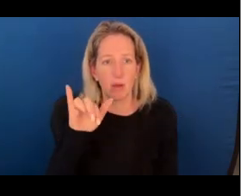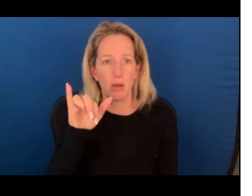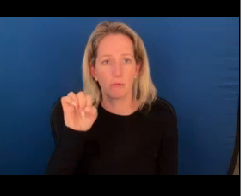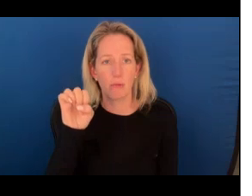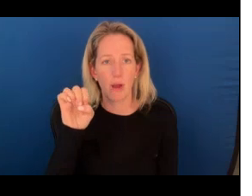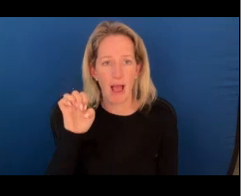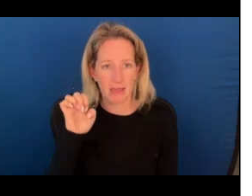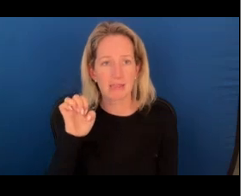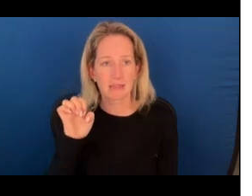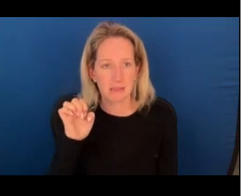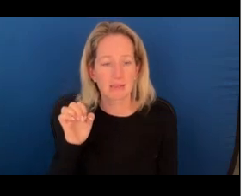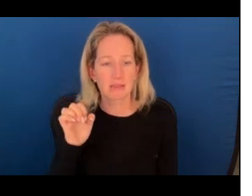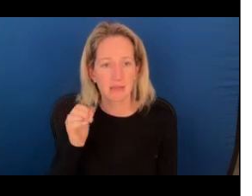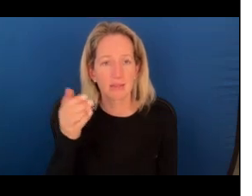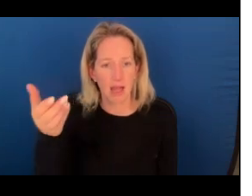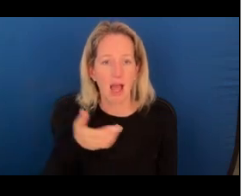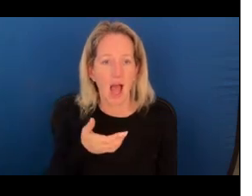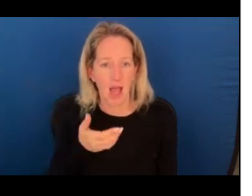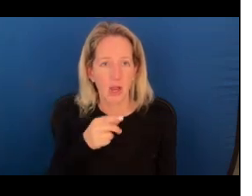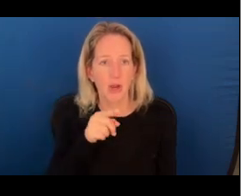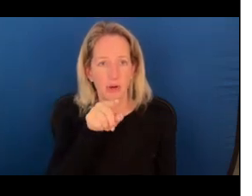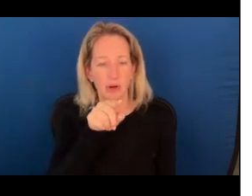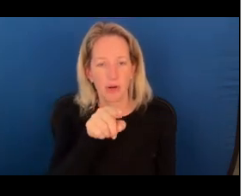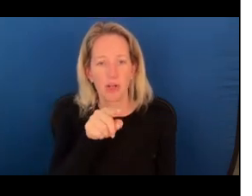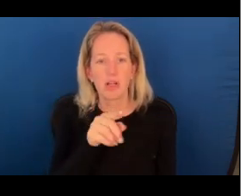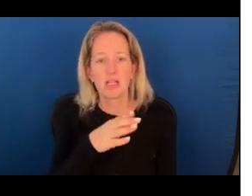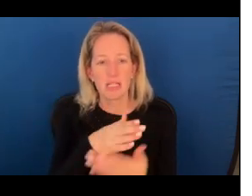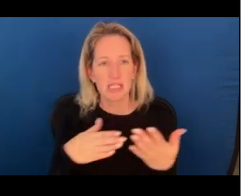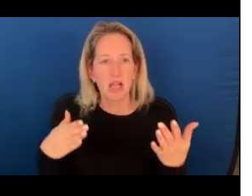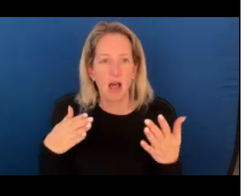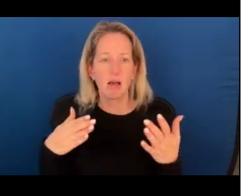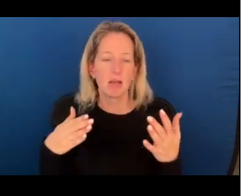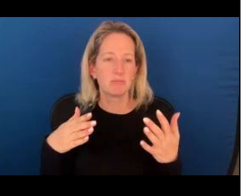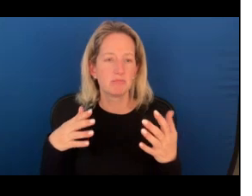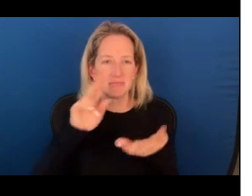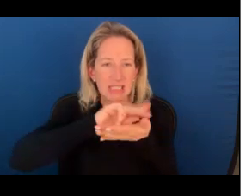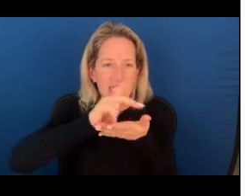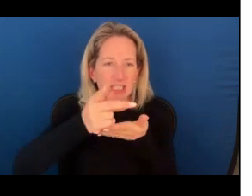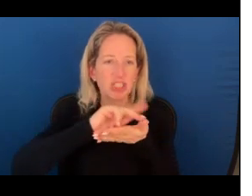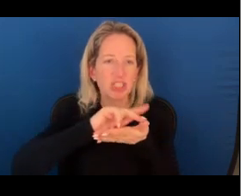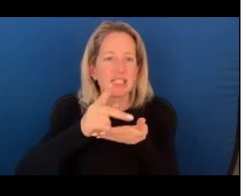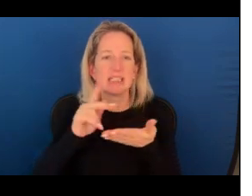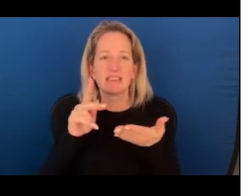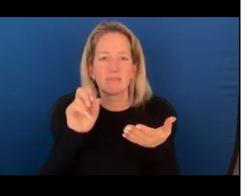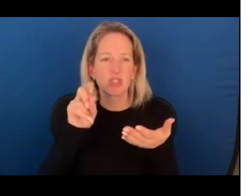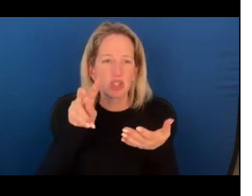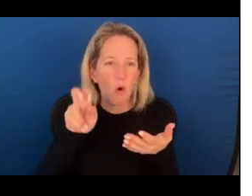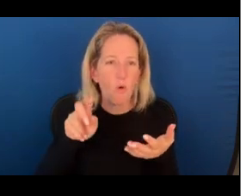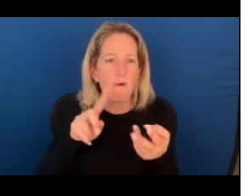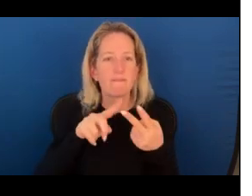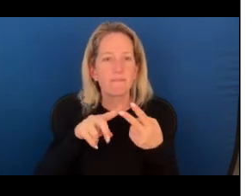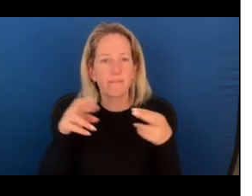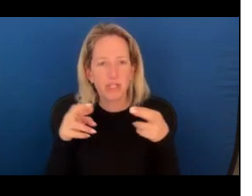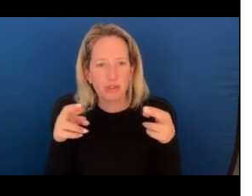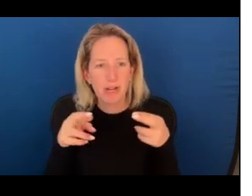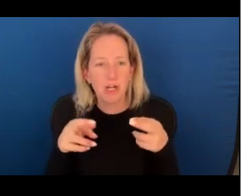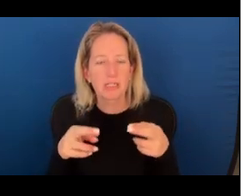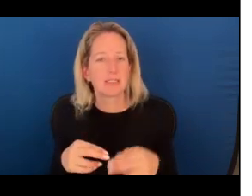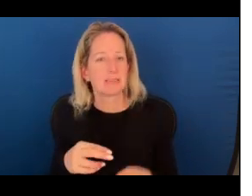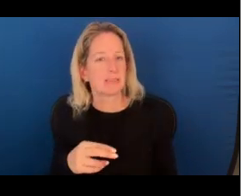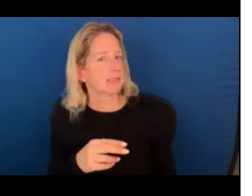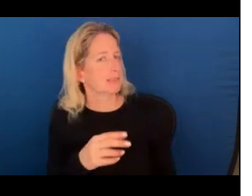employs. They're getting out some appliances that were dumped on the beach. This, we had to upload them into the